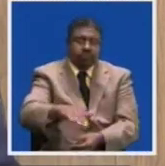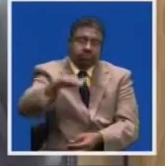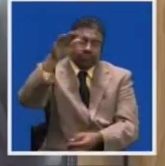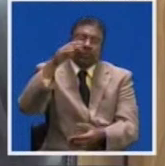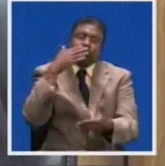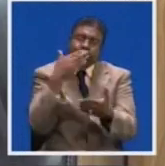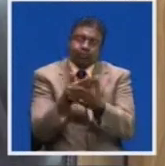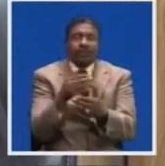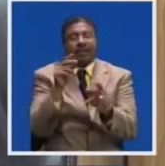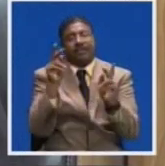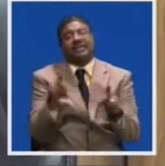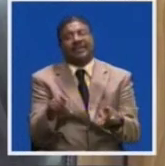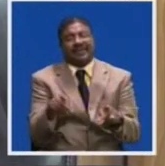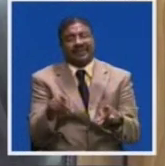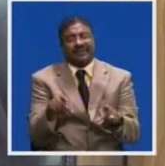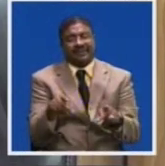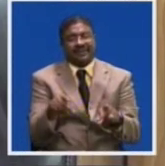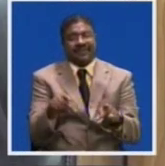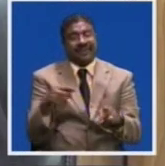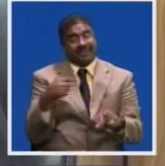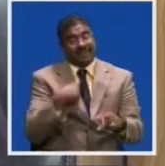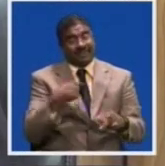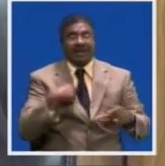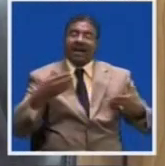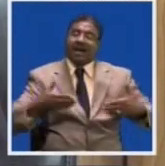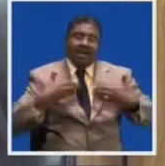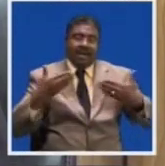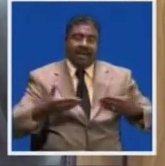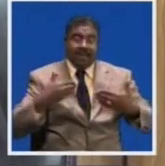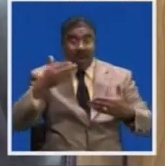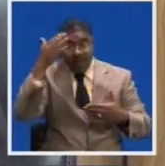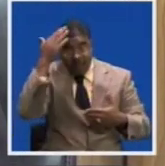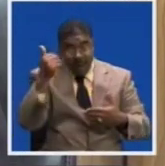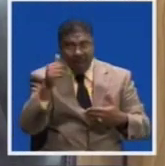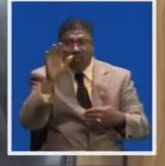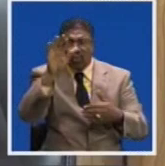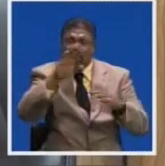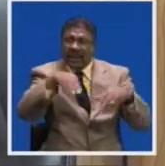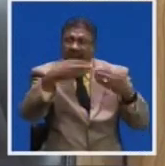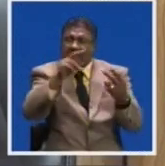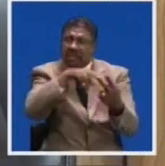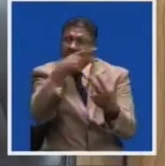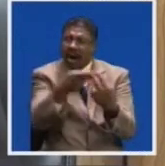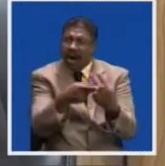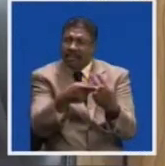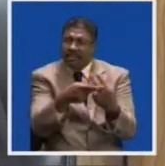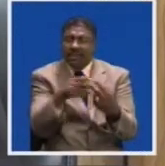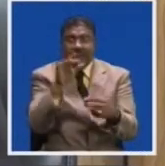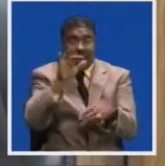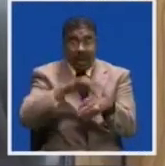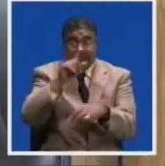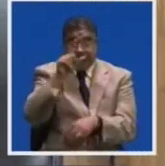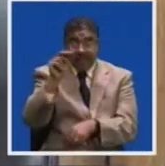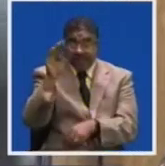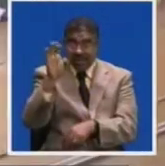adults. But also that we greatly relish the content that you provide to us as ZNBC, and